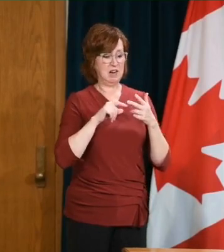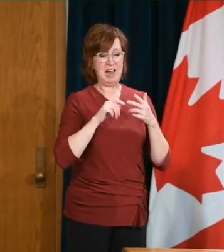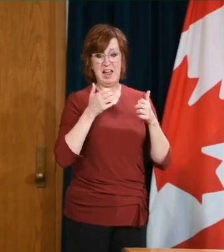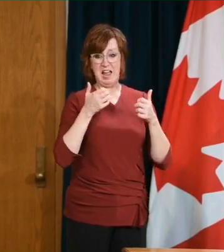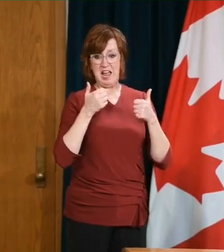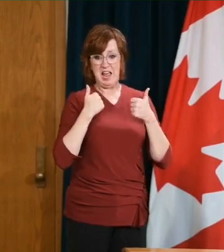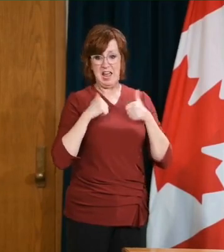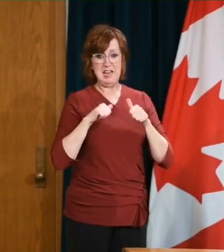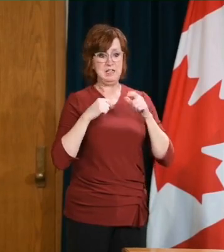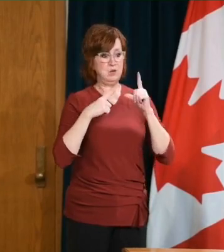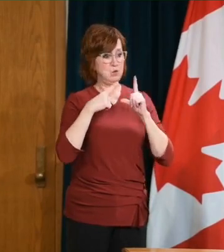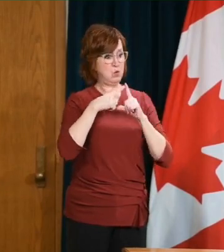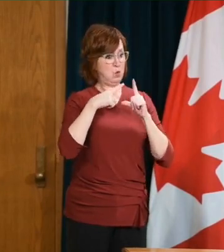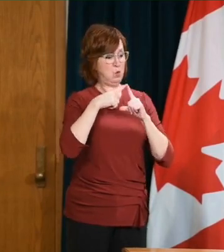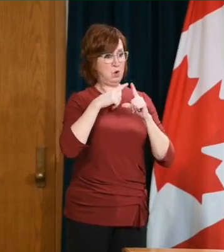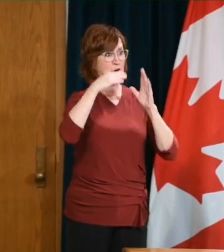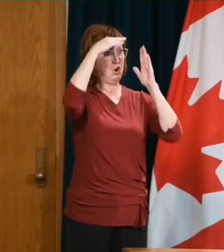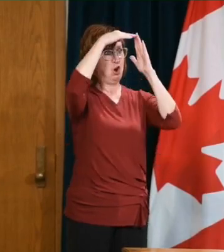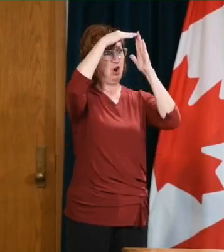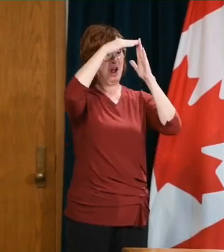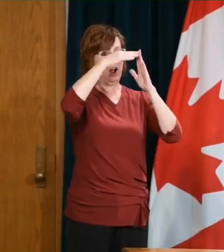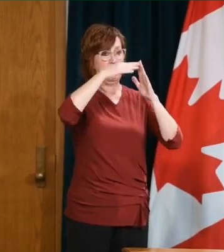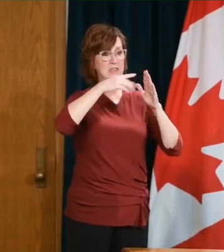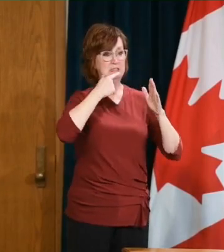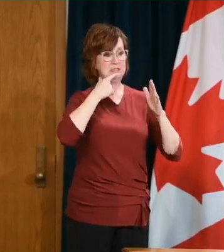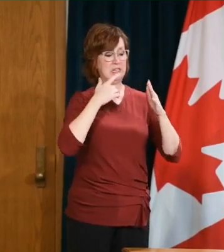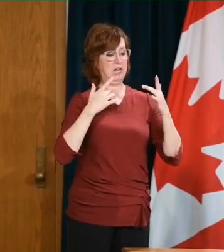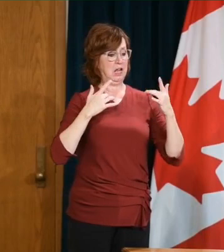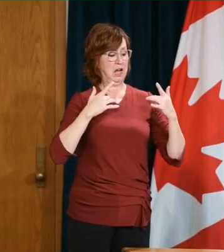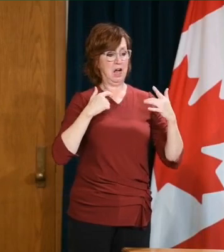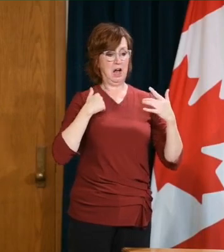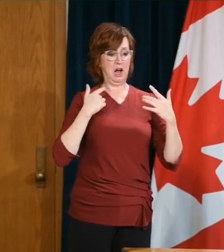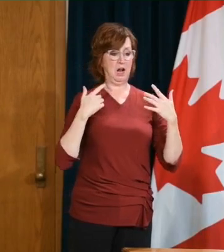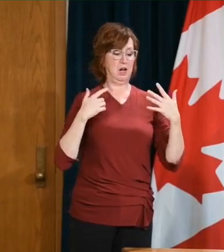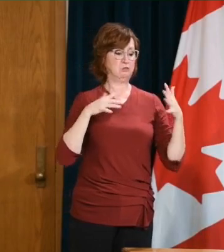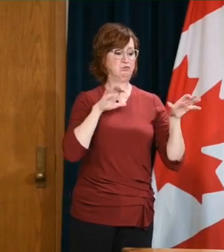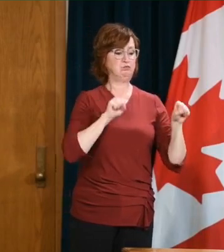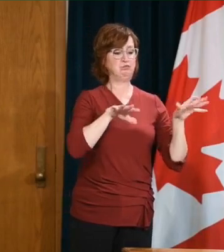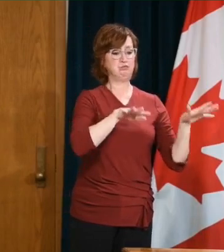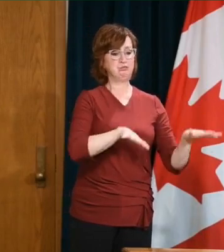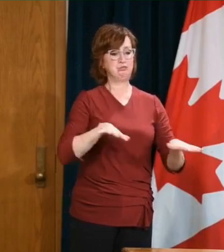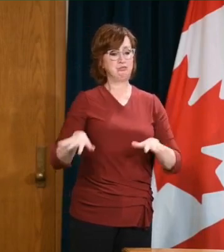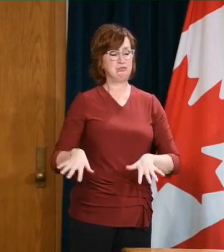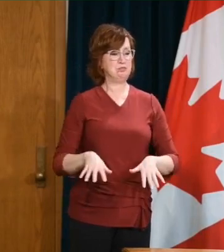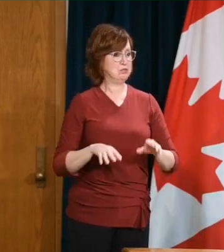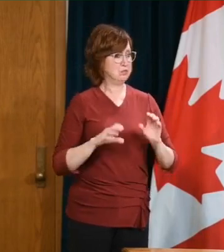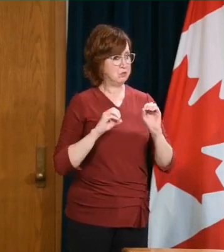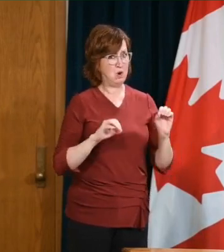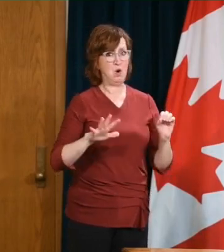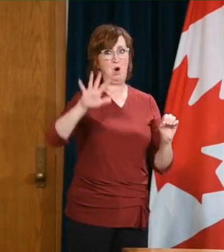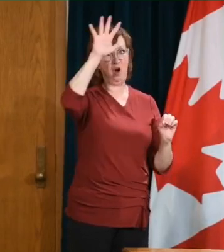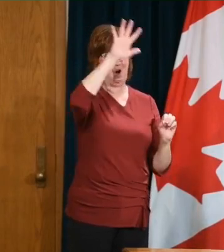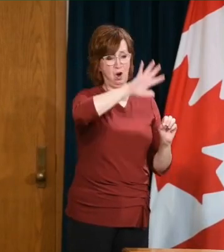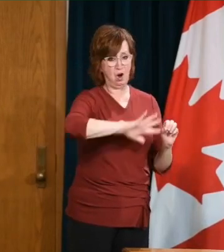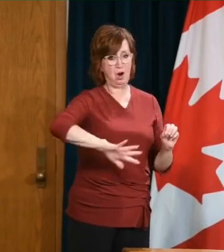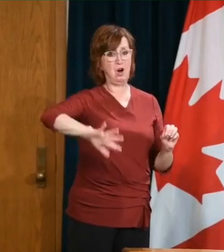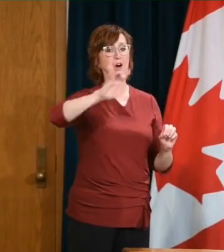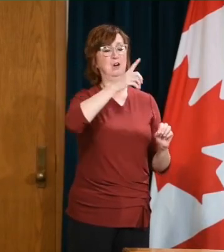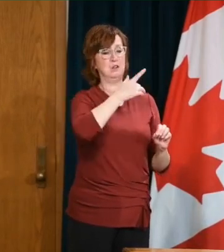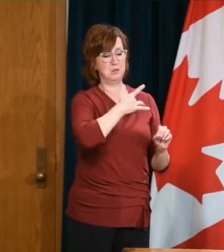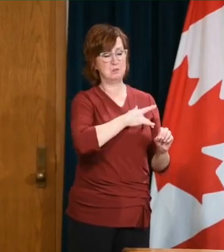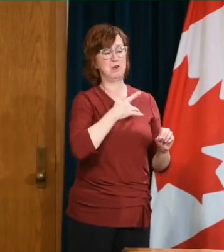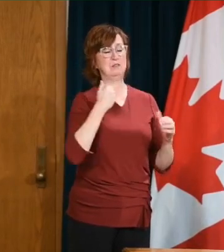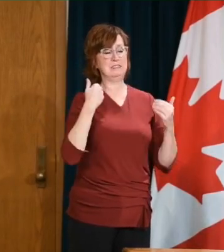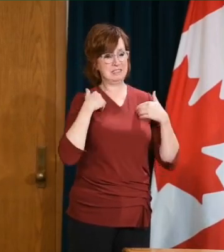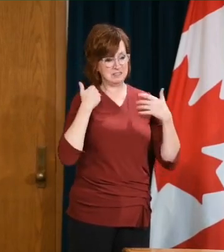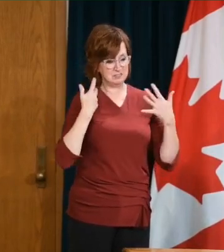all the other precautions that everyone else has to practice. Follow up on the line? Yeah, I mean,